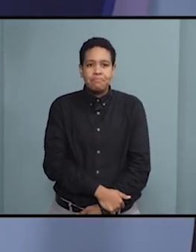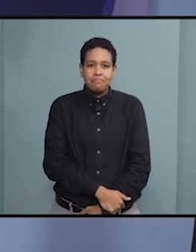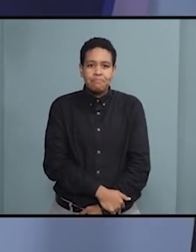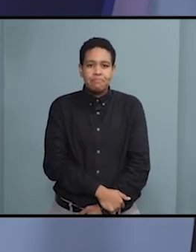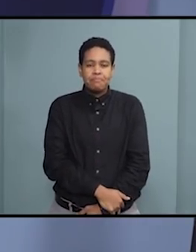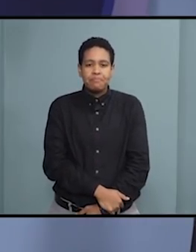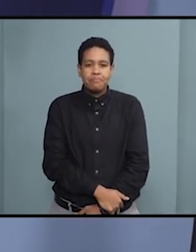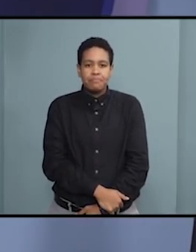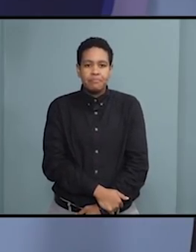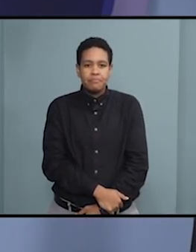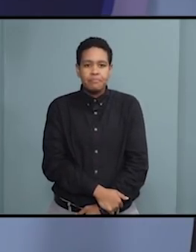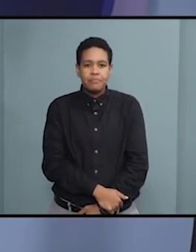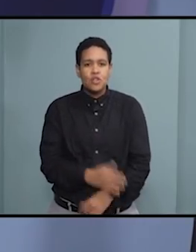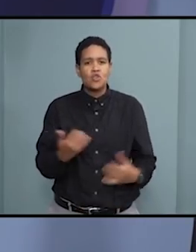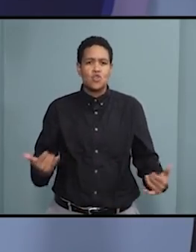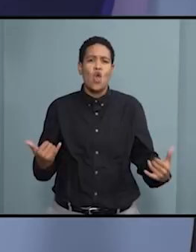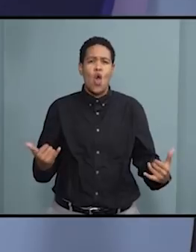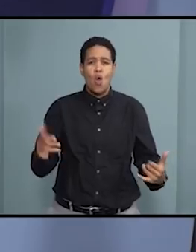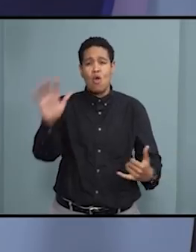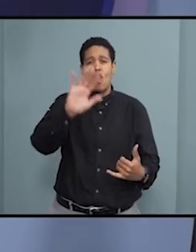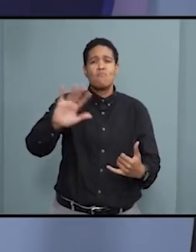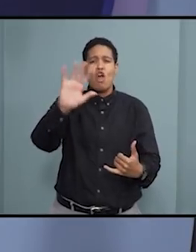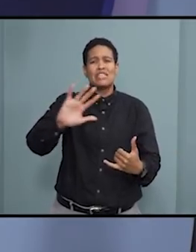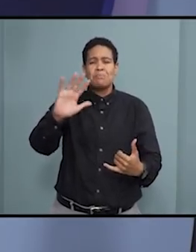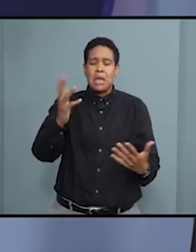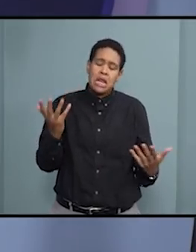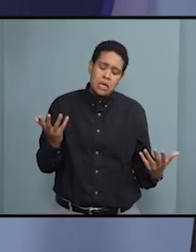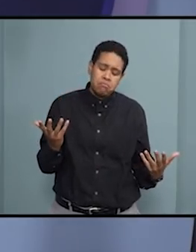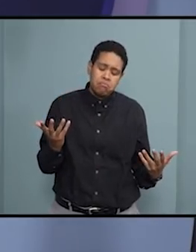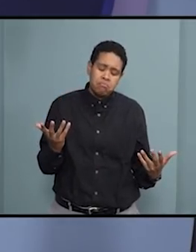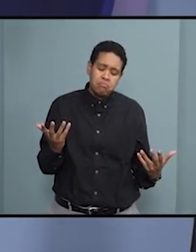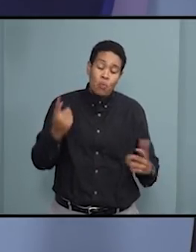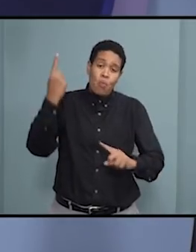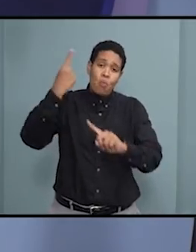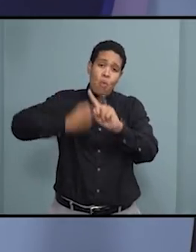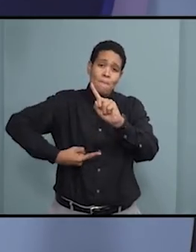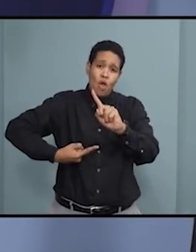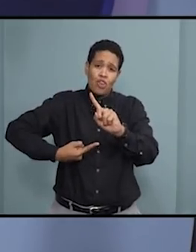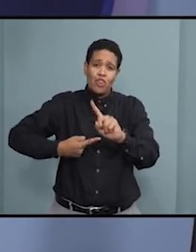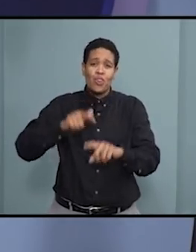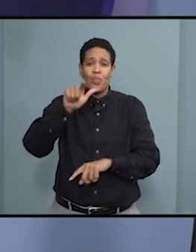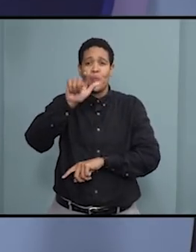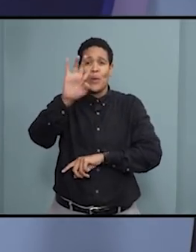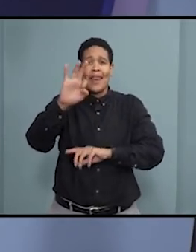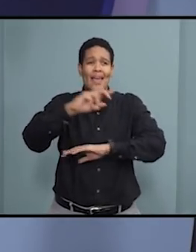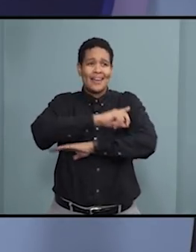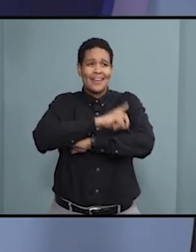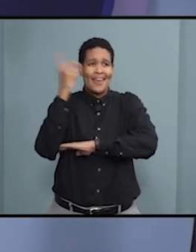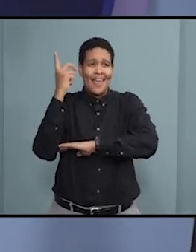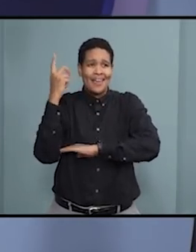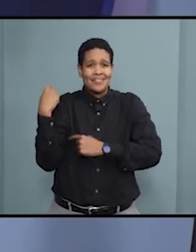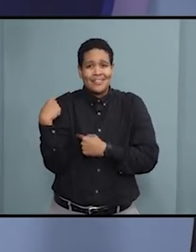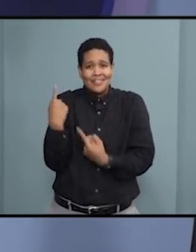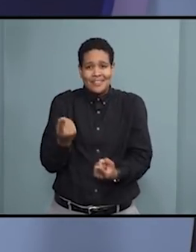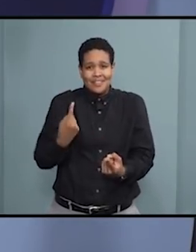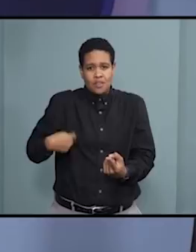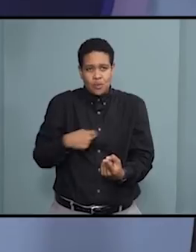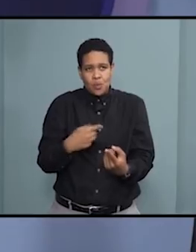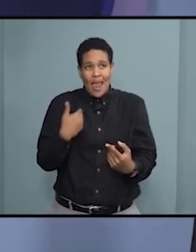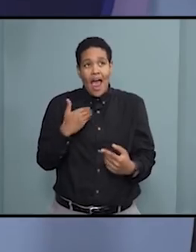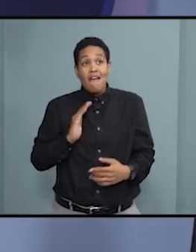It has now been approximately a month, 29 days, since we had